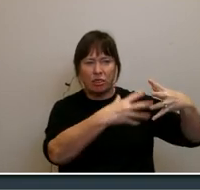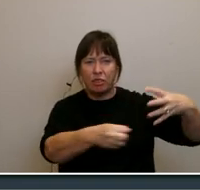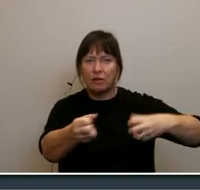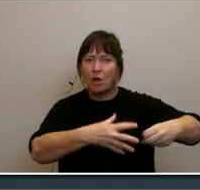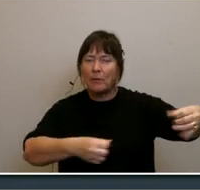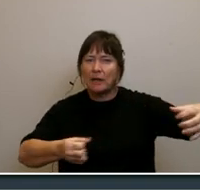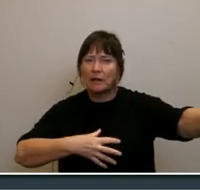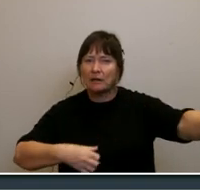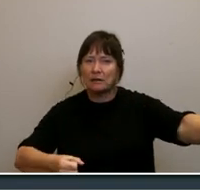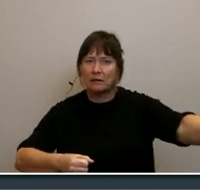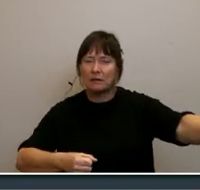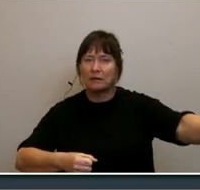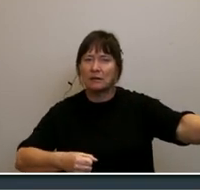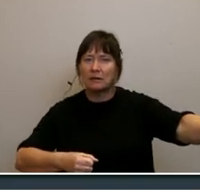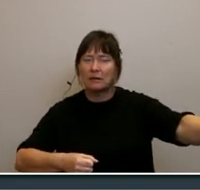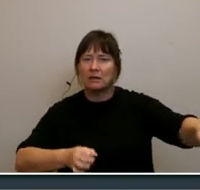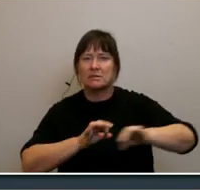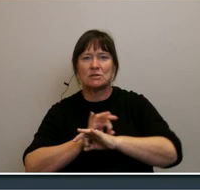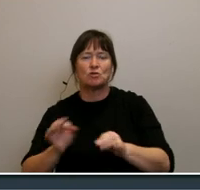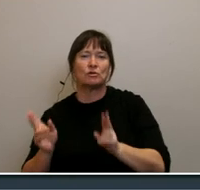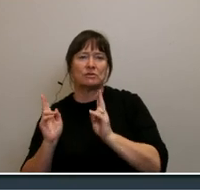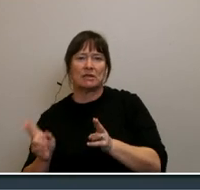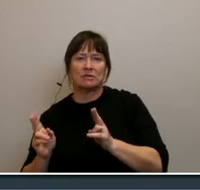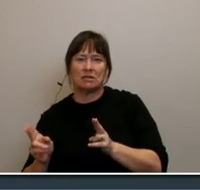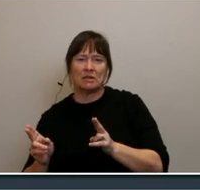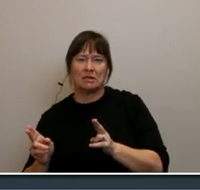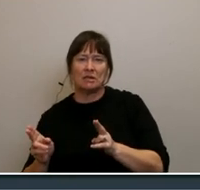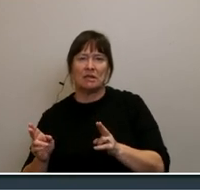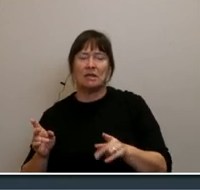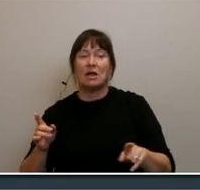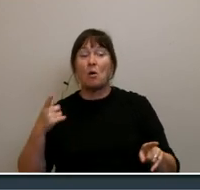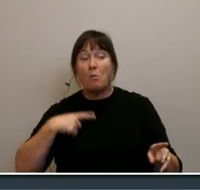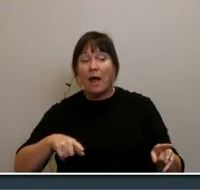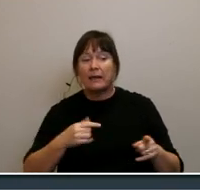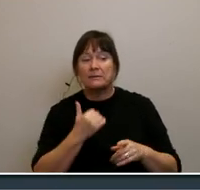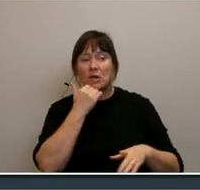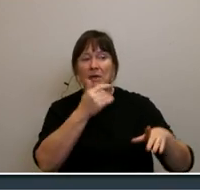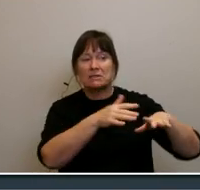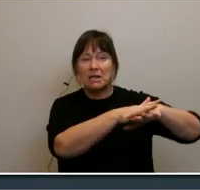The significant cause for beach erosion between Harding Road and Bayview is the port shipping channel.